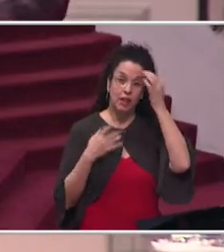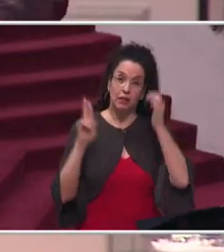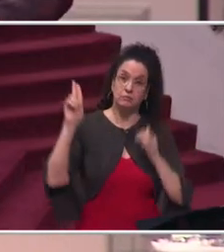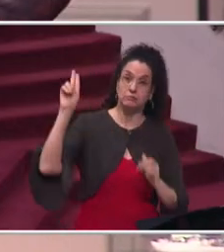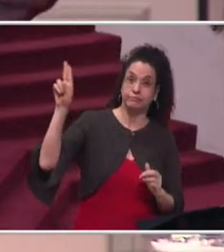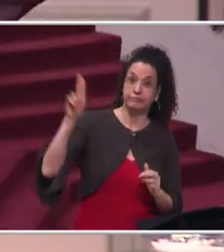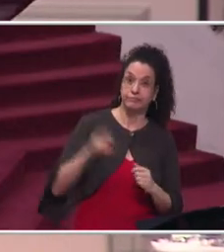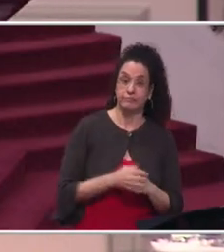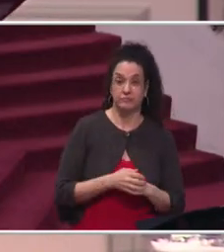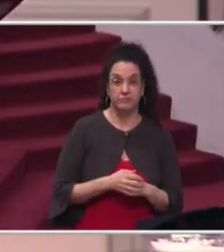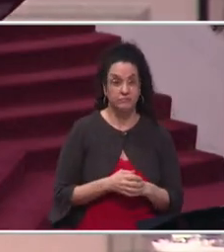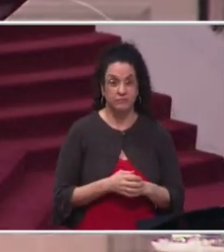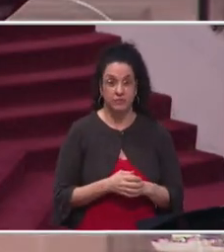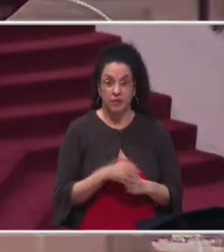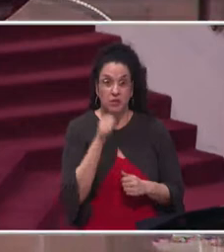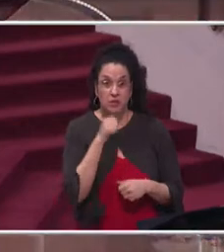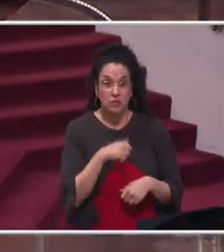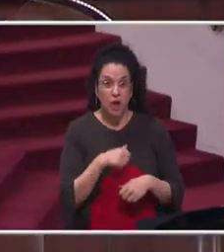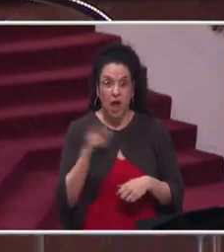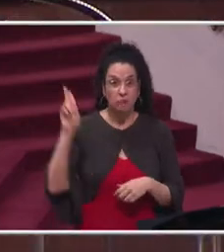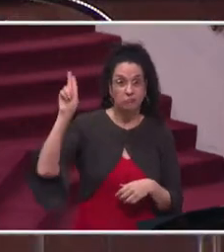making a point to anybody.